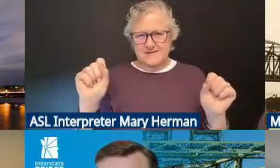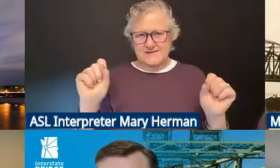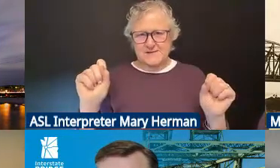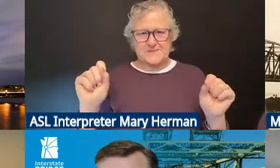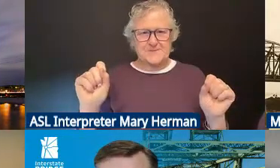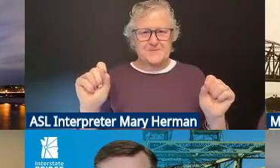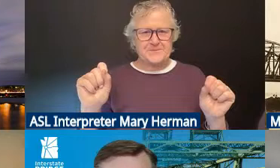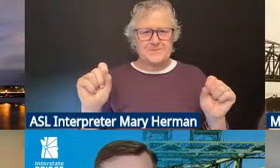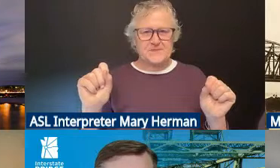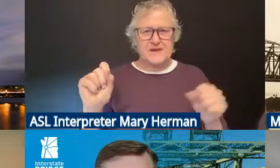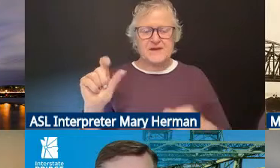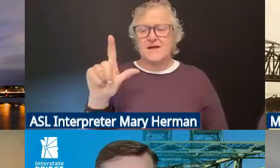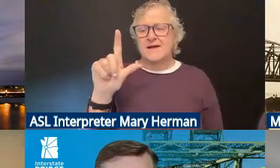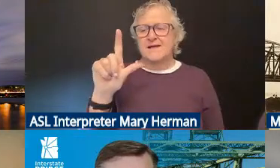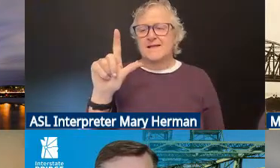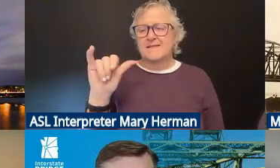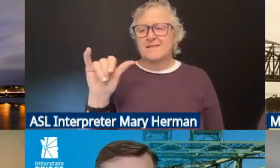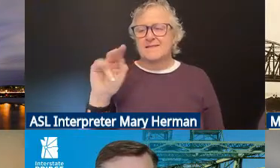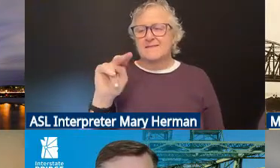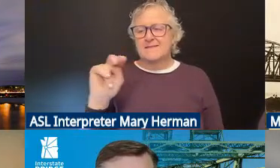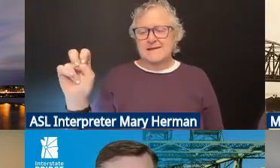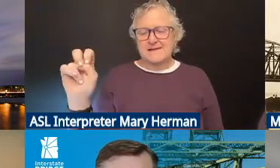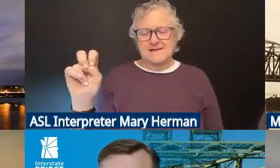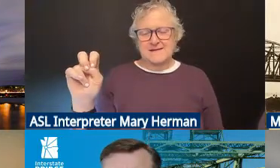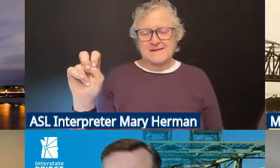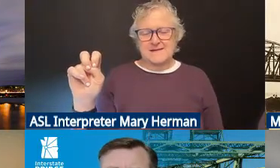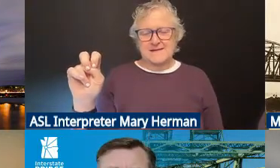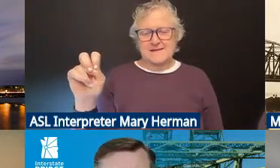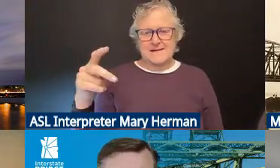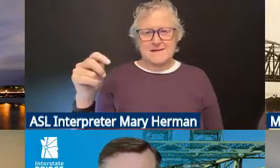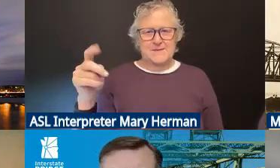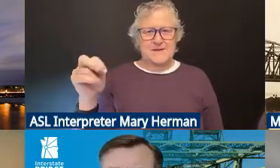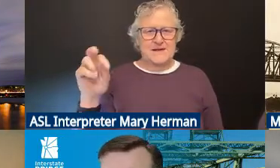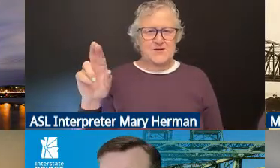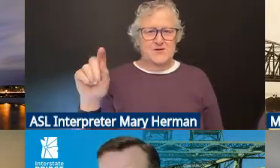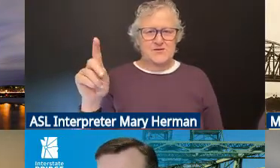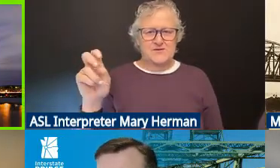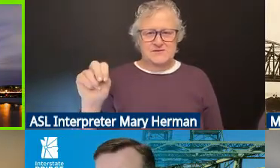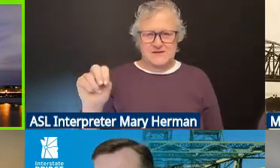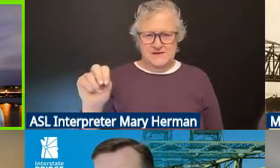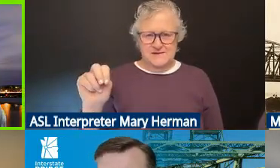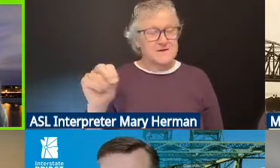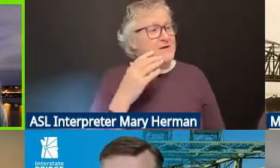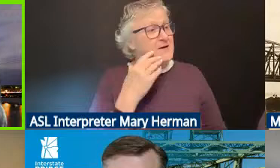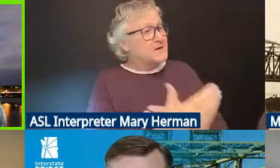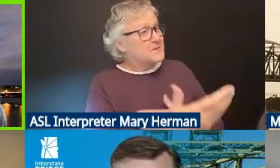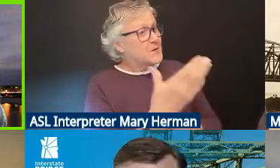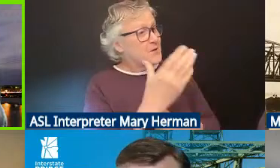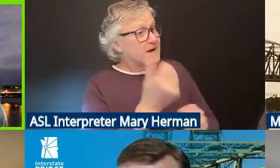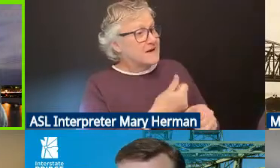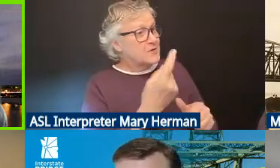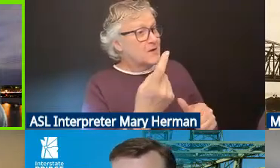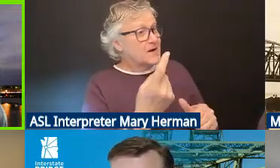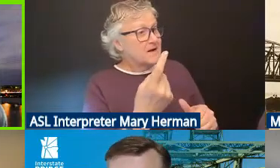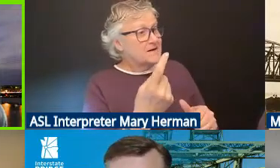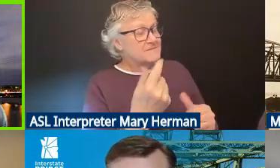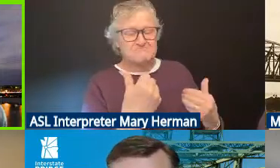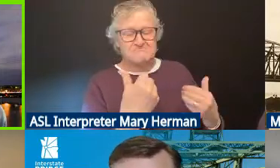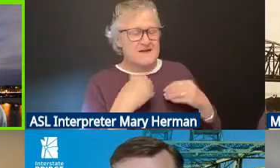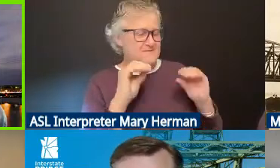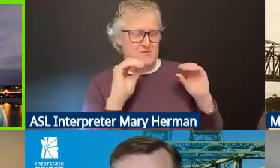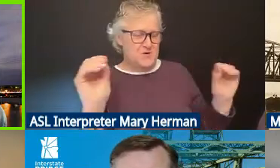Peterson, Metro Council President. No updates. Thank you, Lynn. Next, we